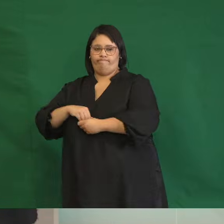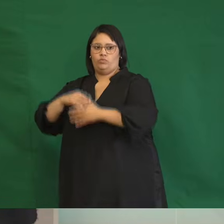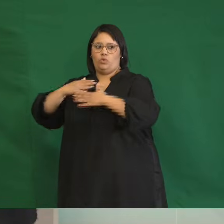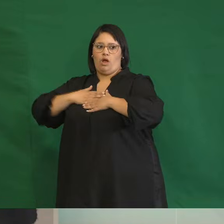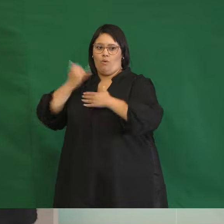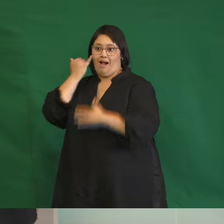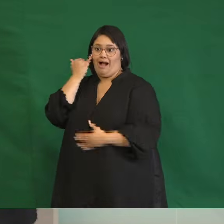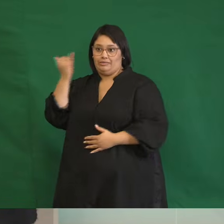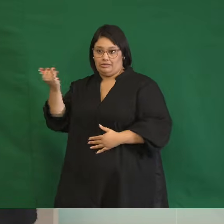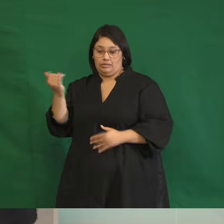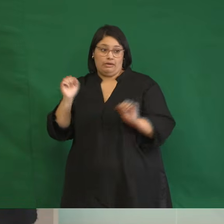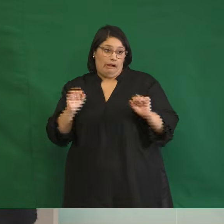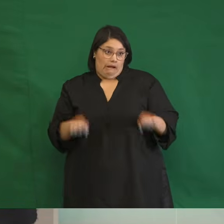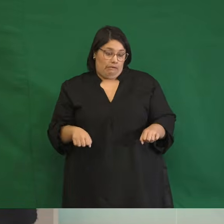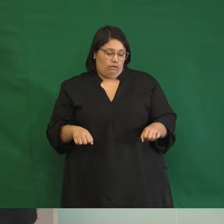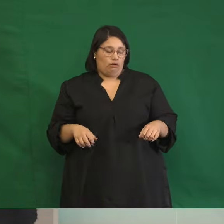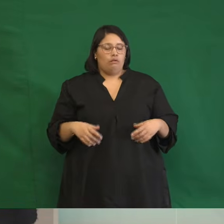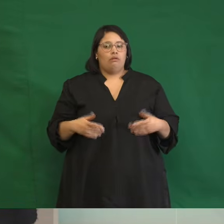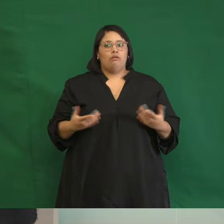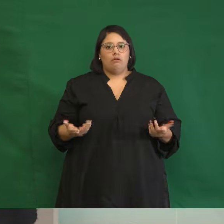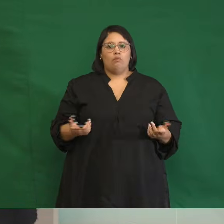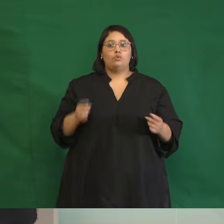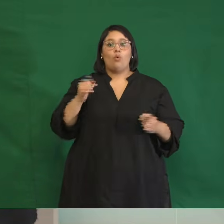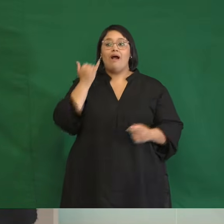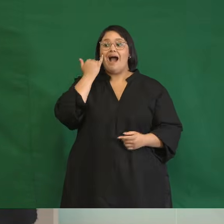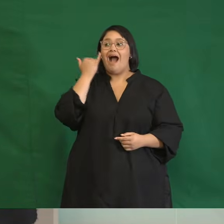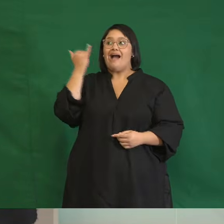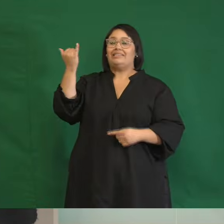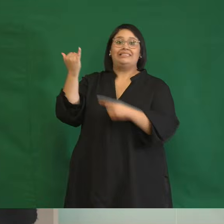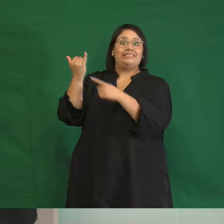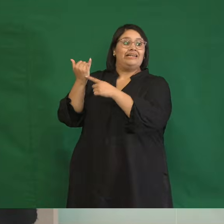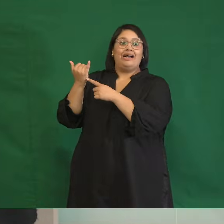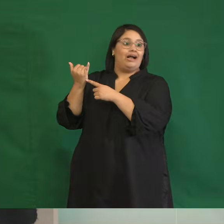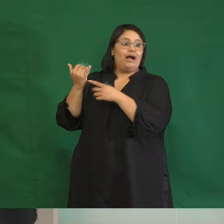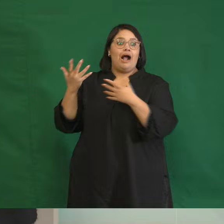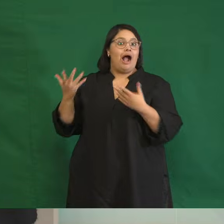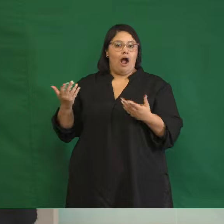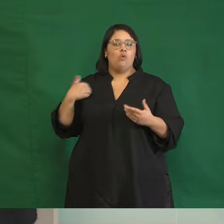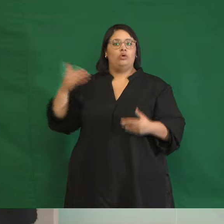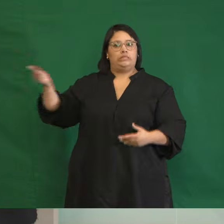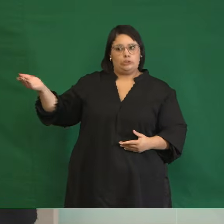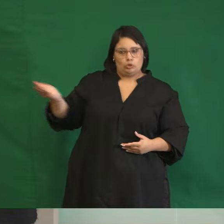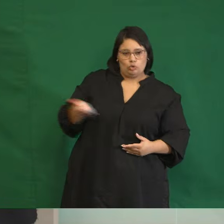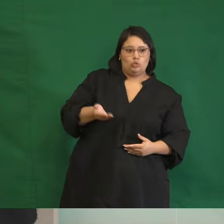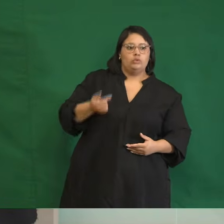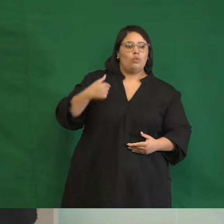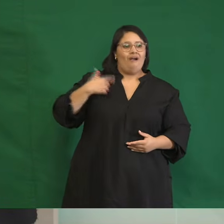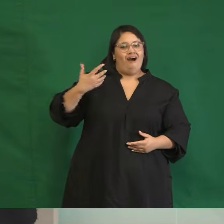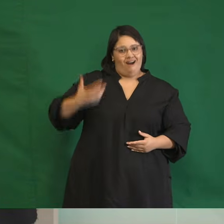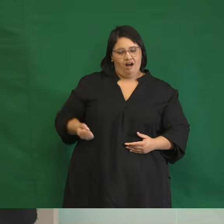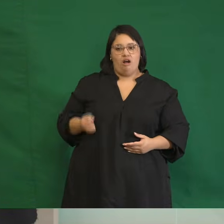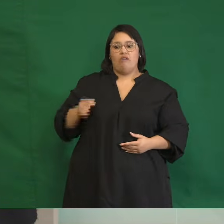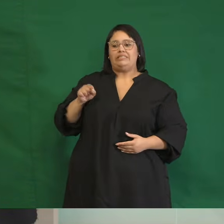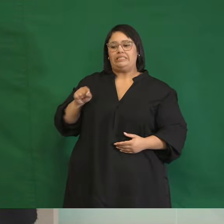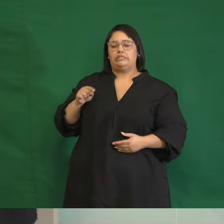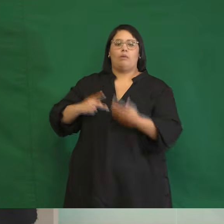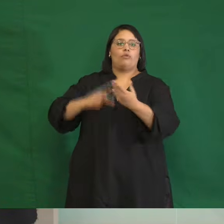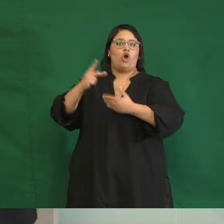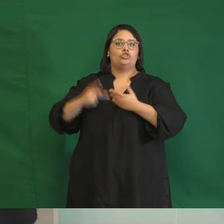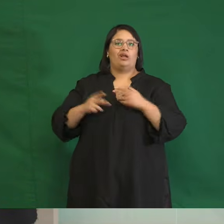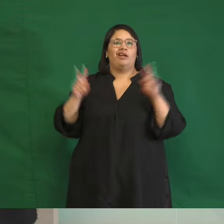idea. And we will start that idea with introducing an existing project called the